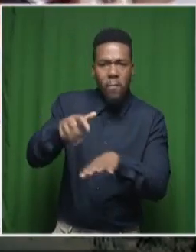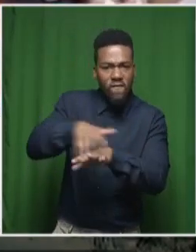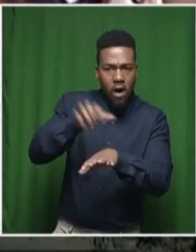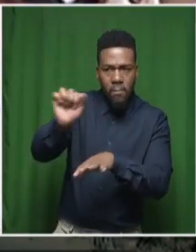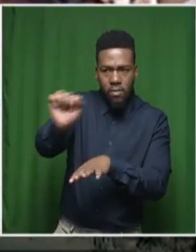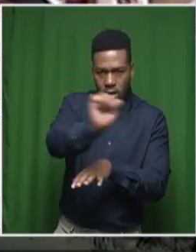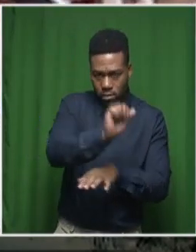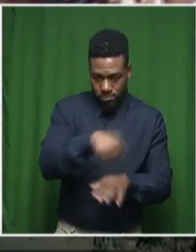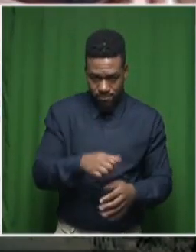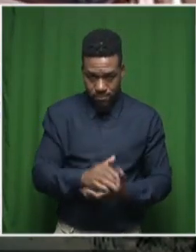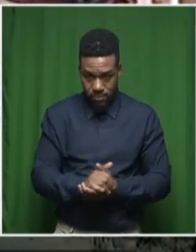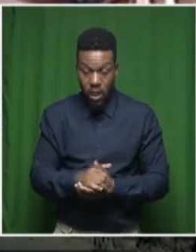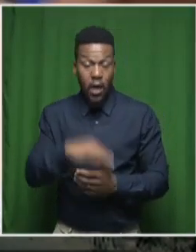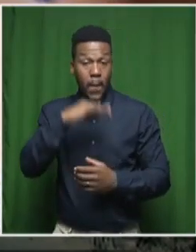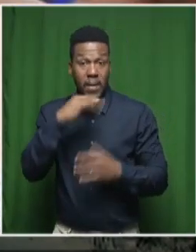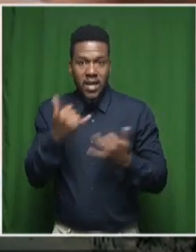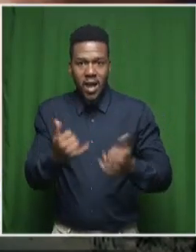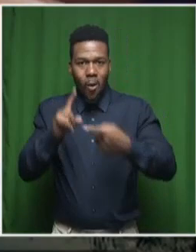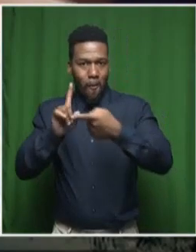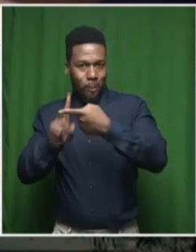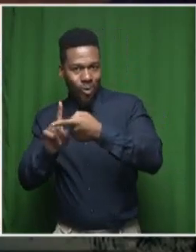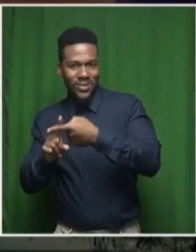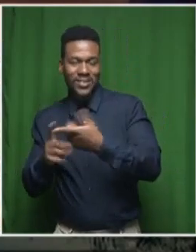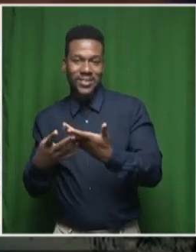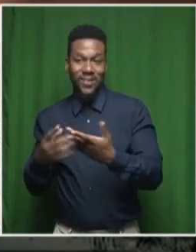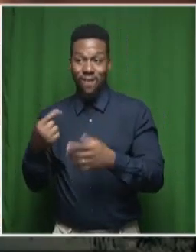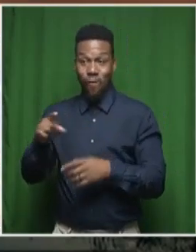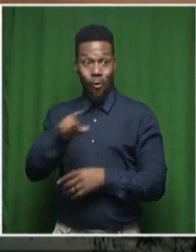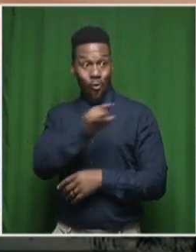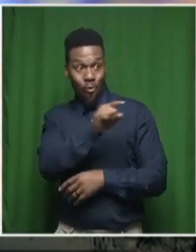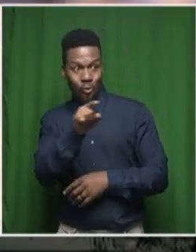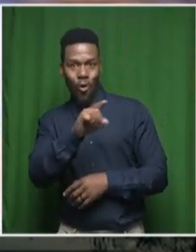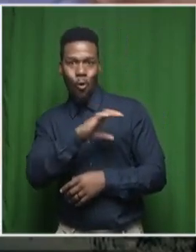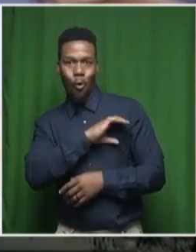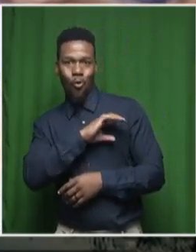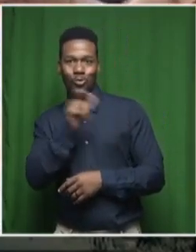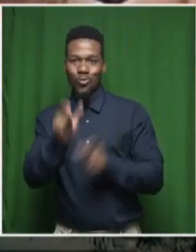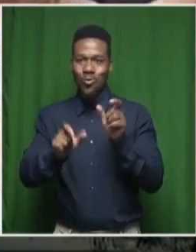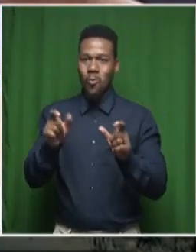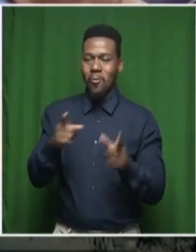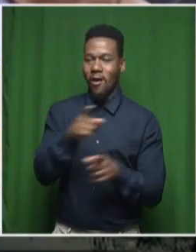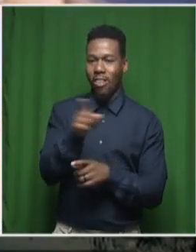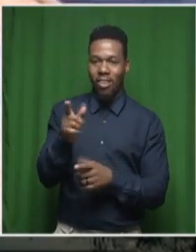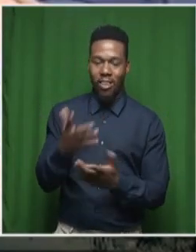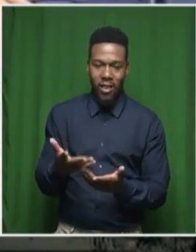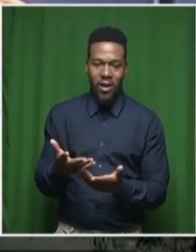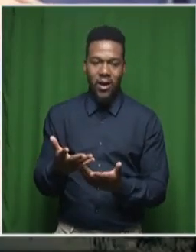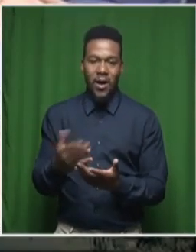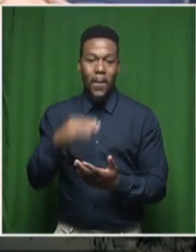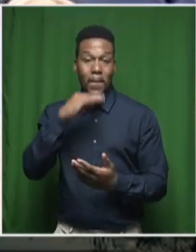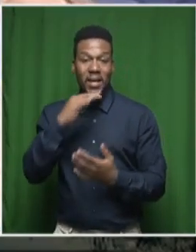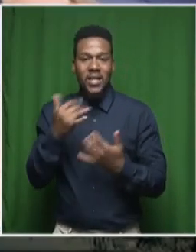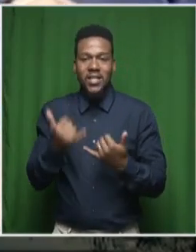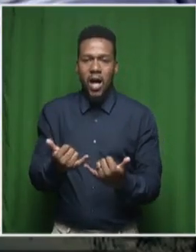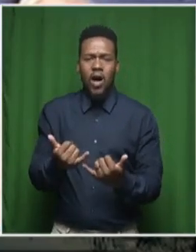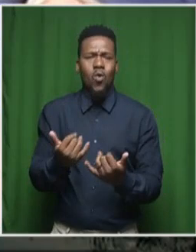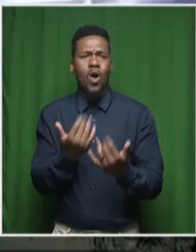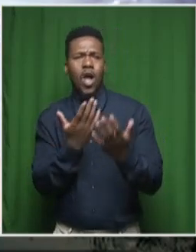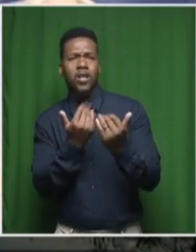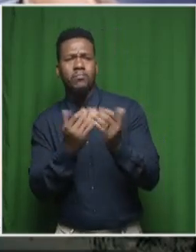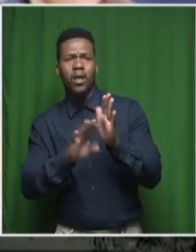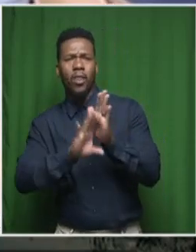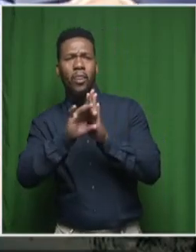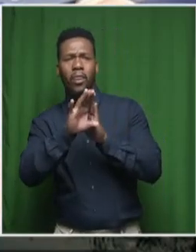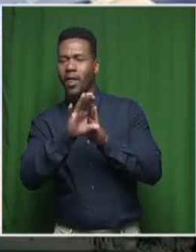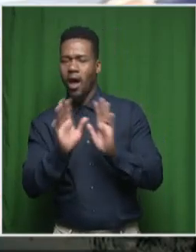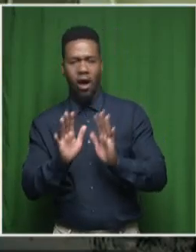has a positive effect for consumers because the increase that would have been anticipated or expected is not as significant as what may have